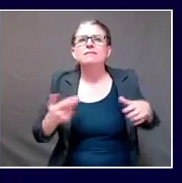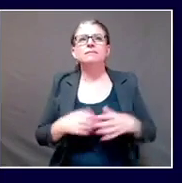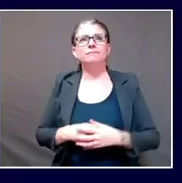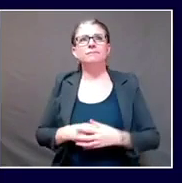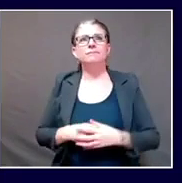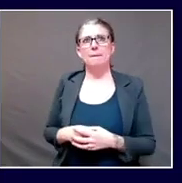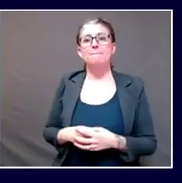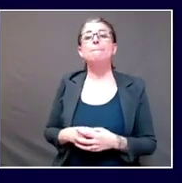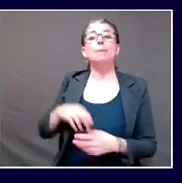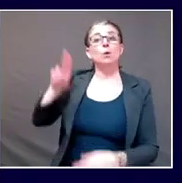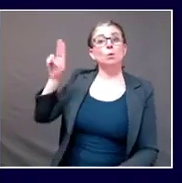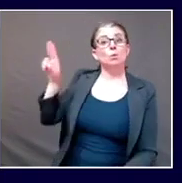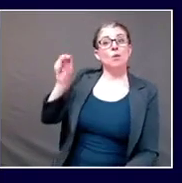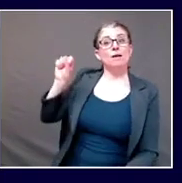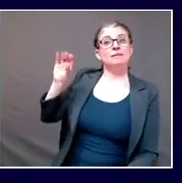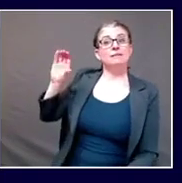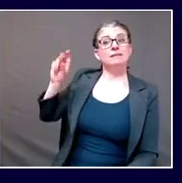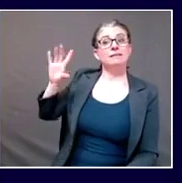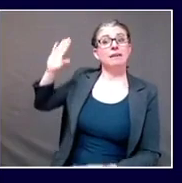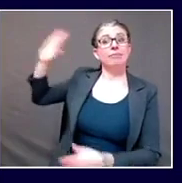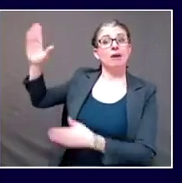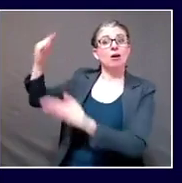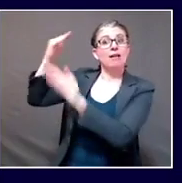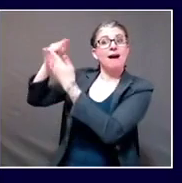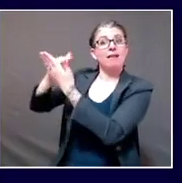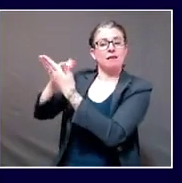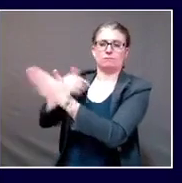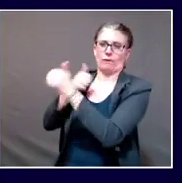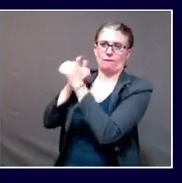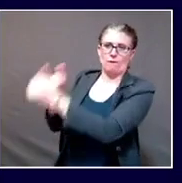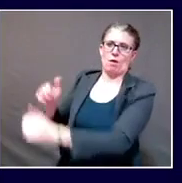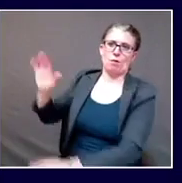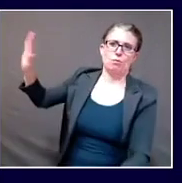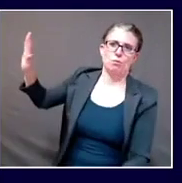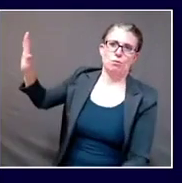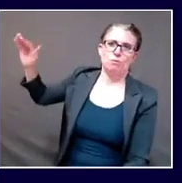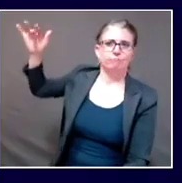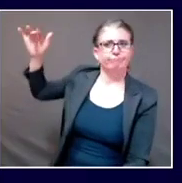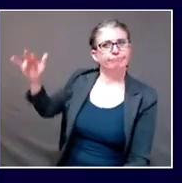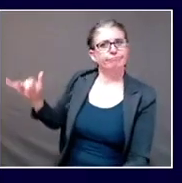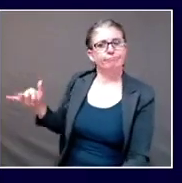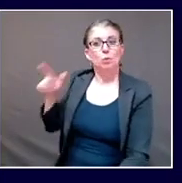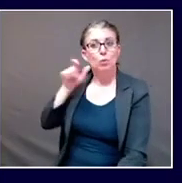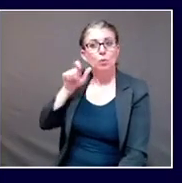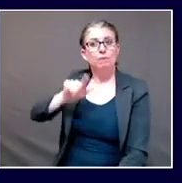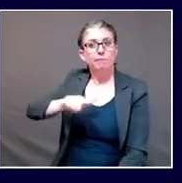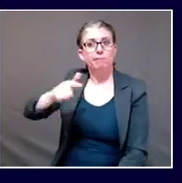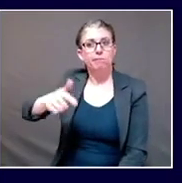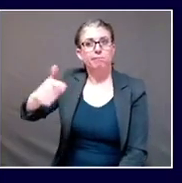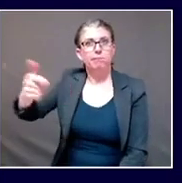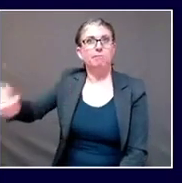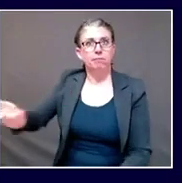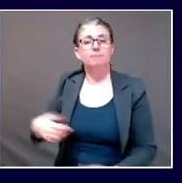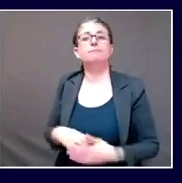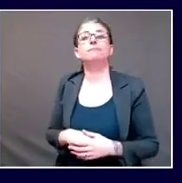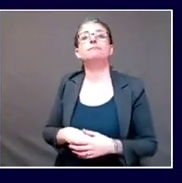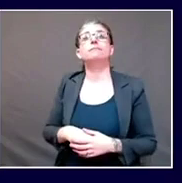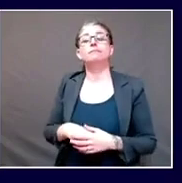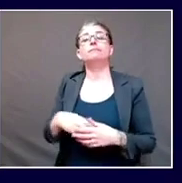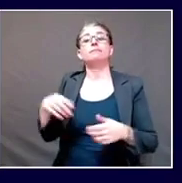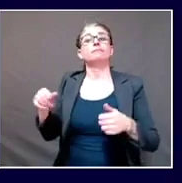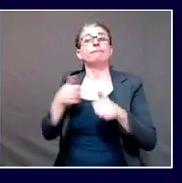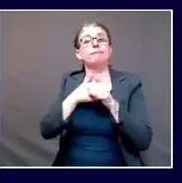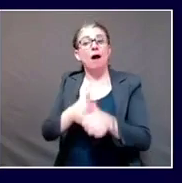employees staff members within their institutions. Those are broadly speaking defined as any individual paid or unpaid